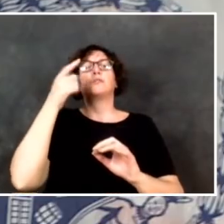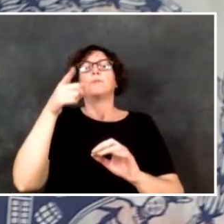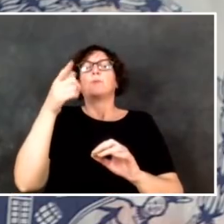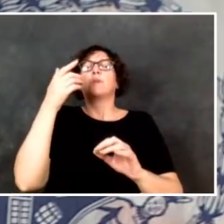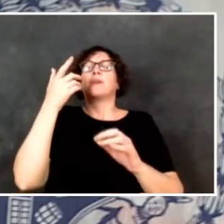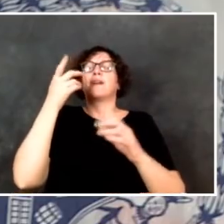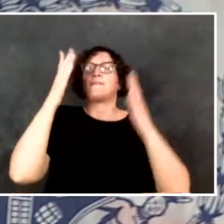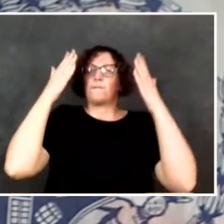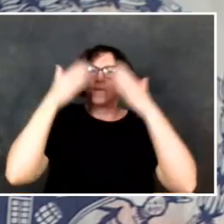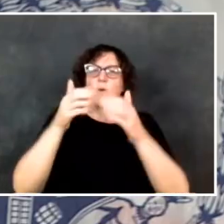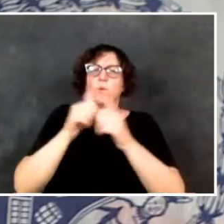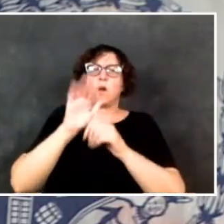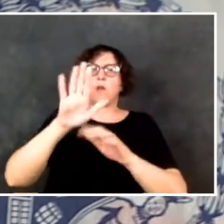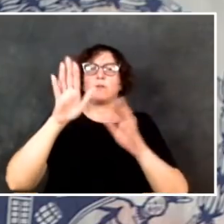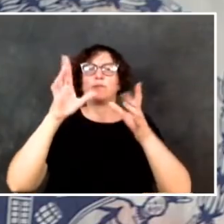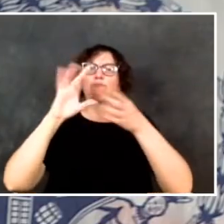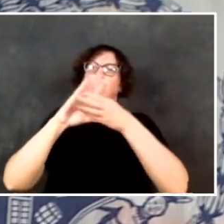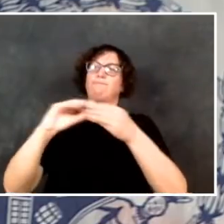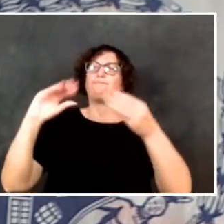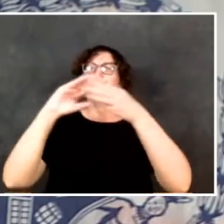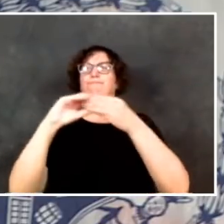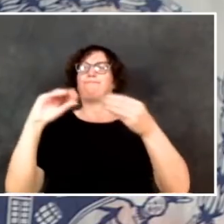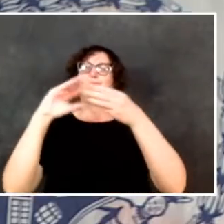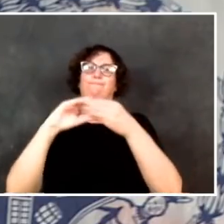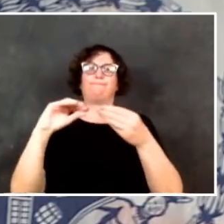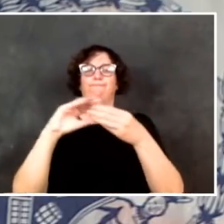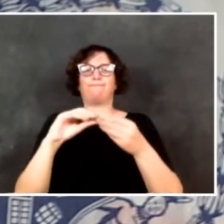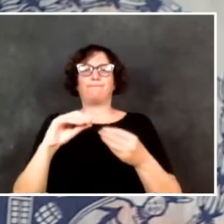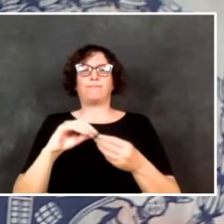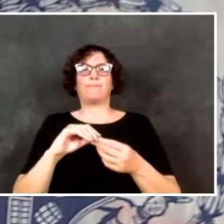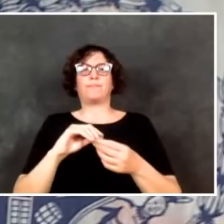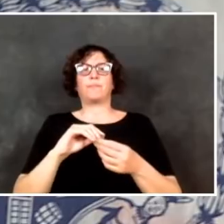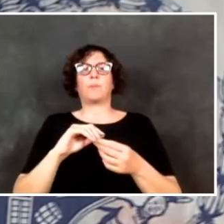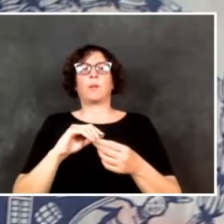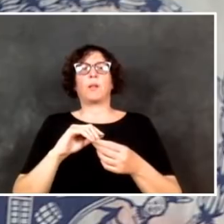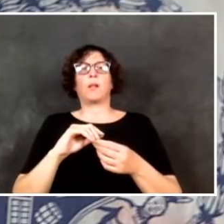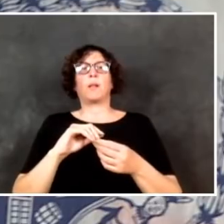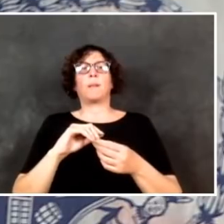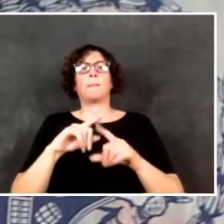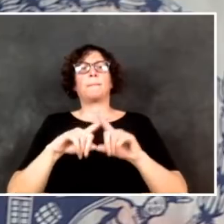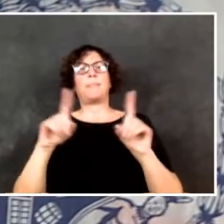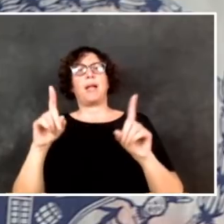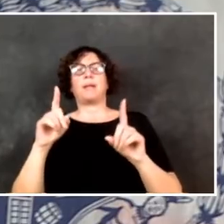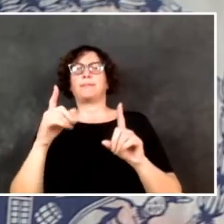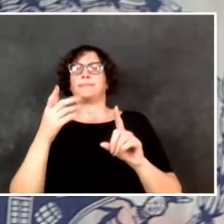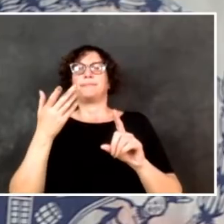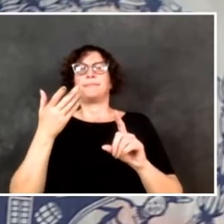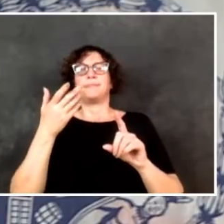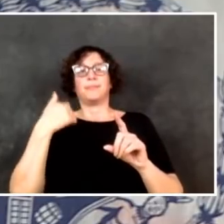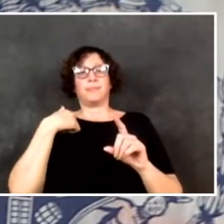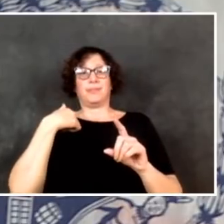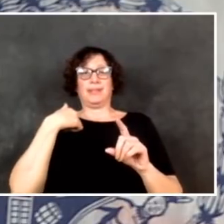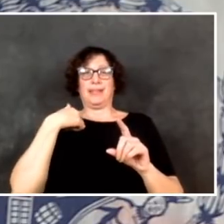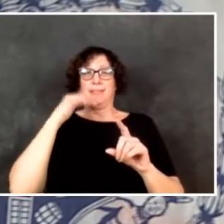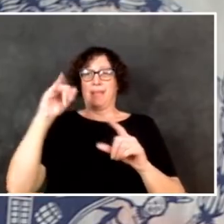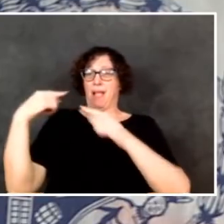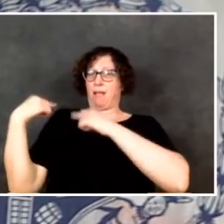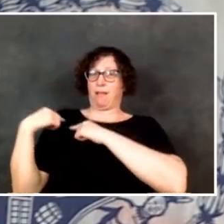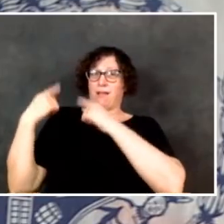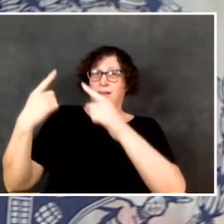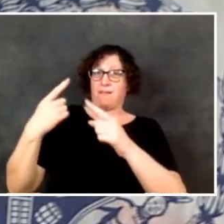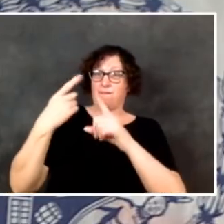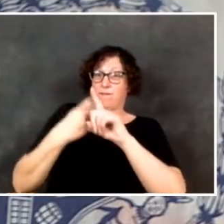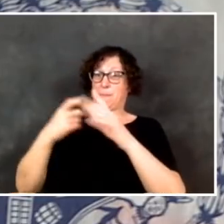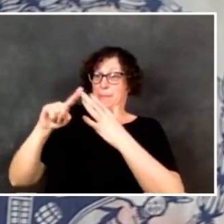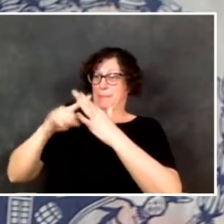want to remind you that this is exceptional in this sense. From the beginning of this crisis, from the beginning of the challenge of coronavirus,